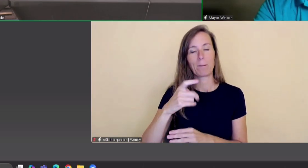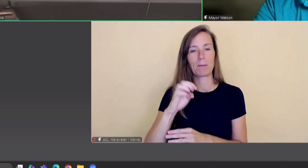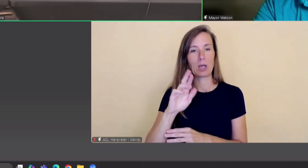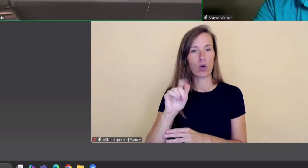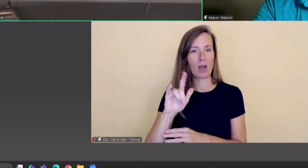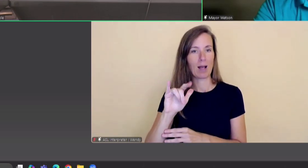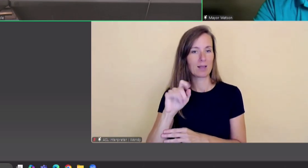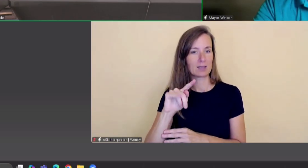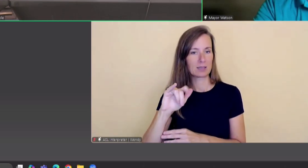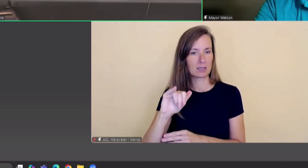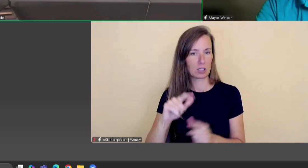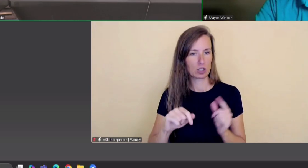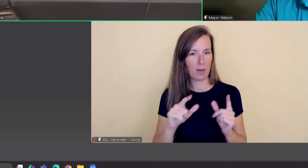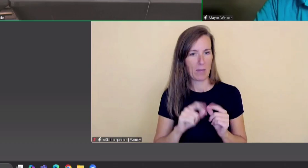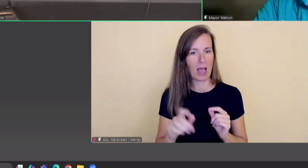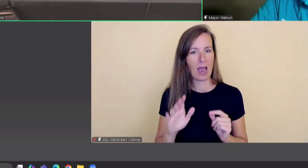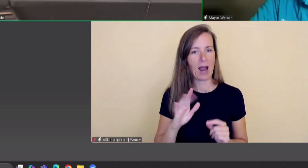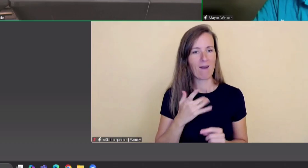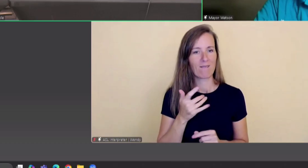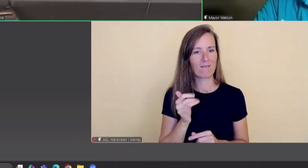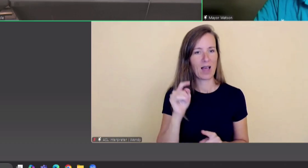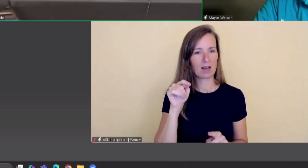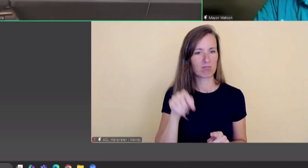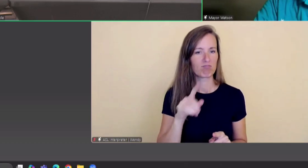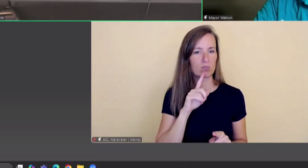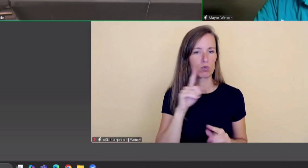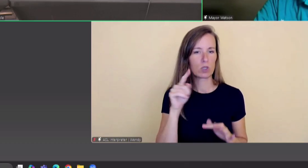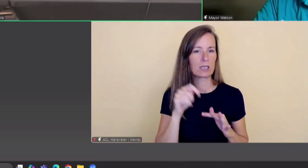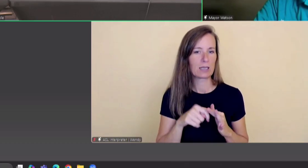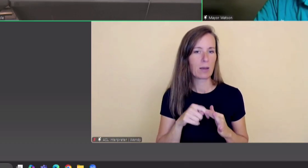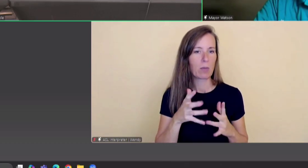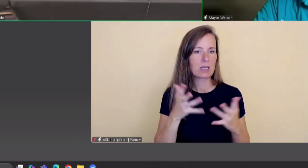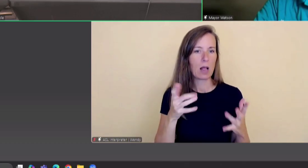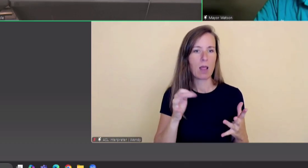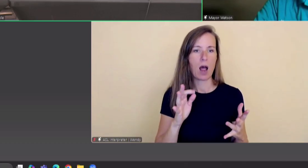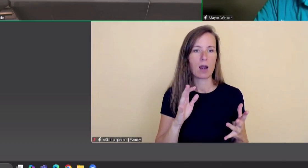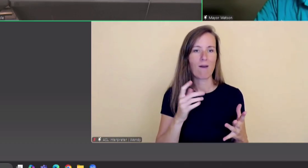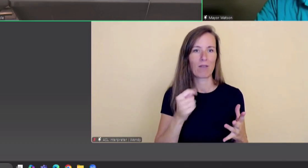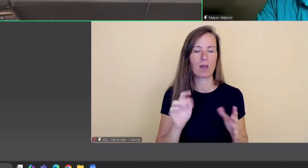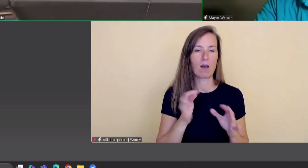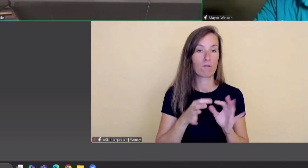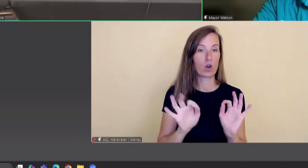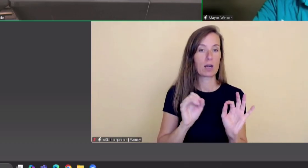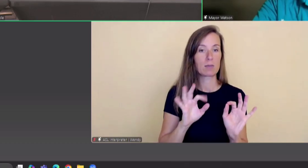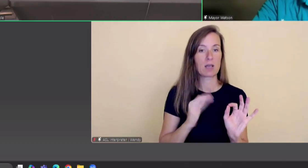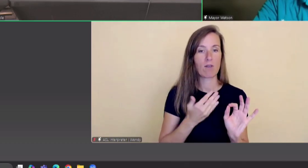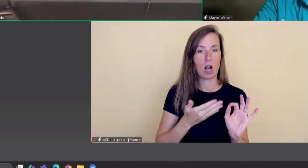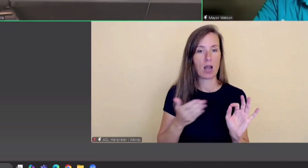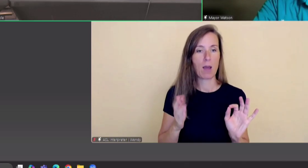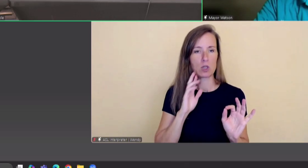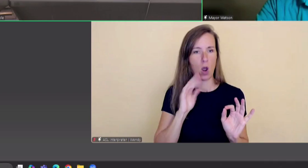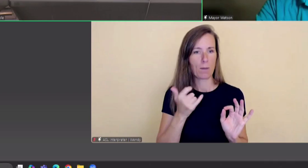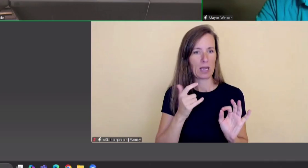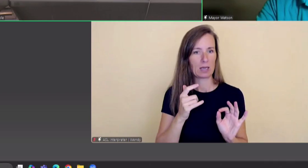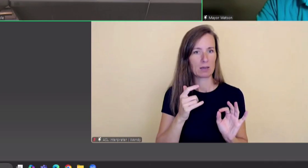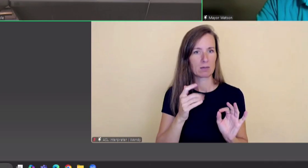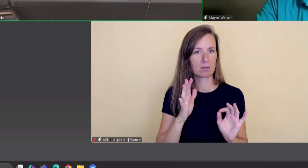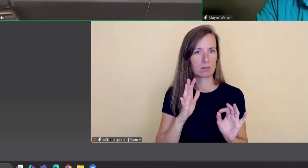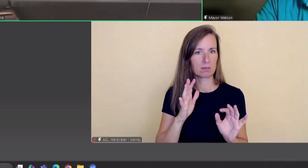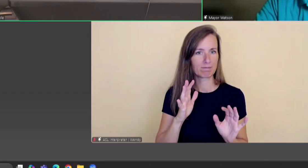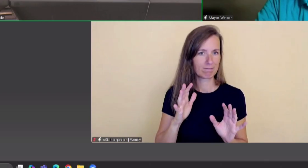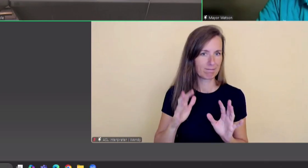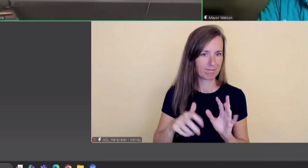of our neighbors are being trampled on. I woke up this morning to a text message from a neighbor here in Cheverly who was being